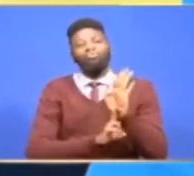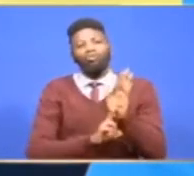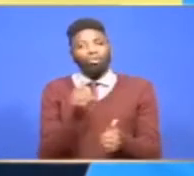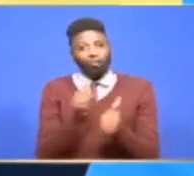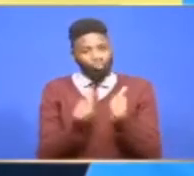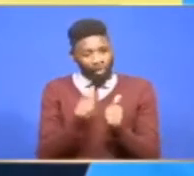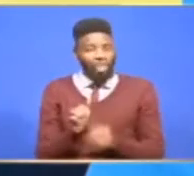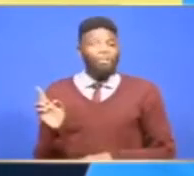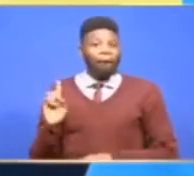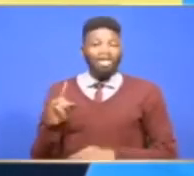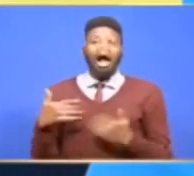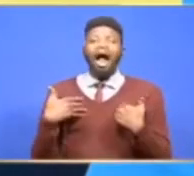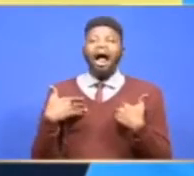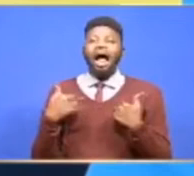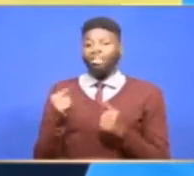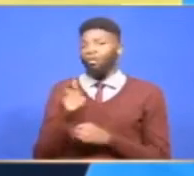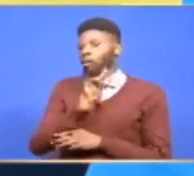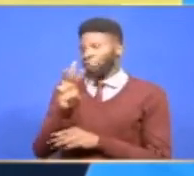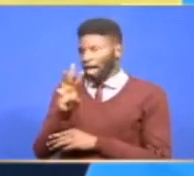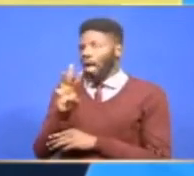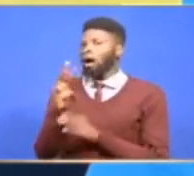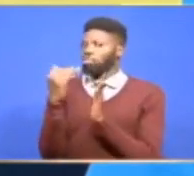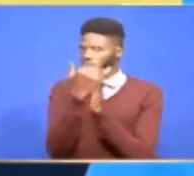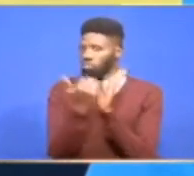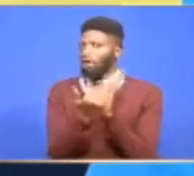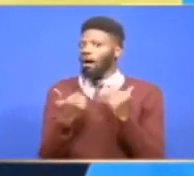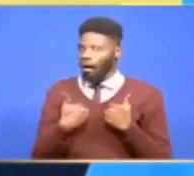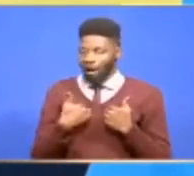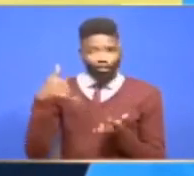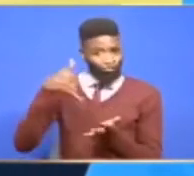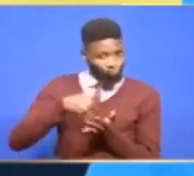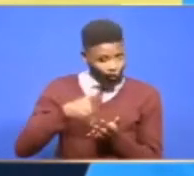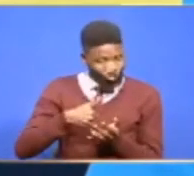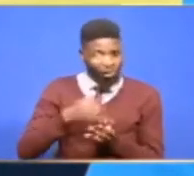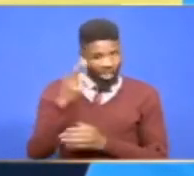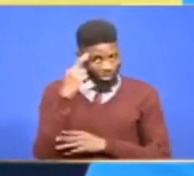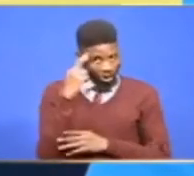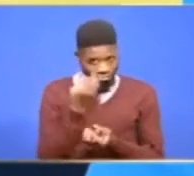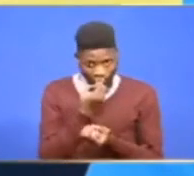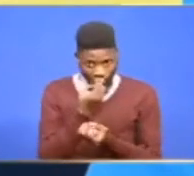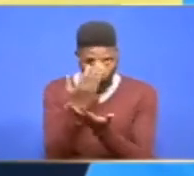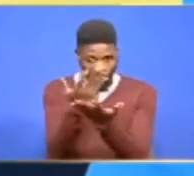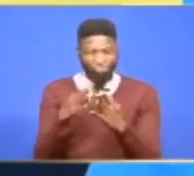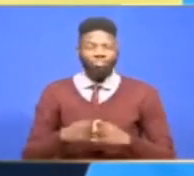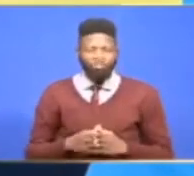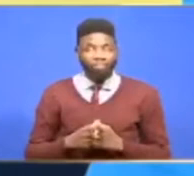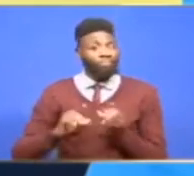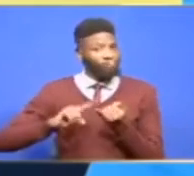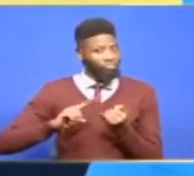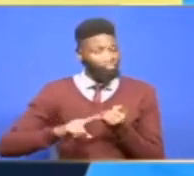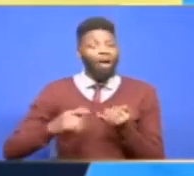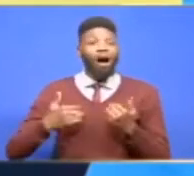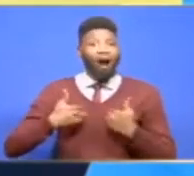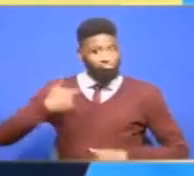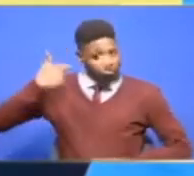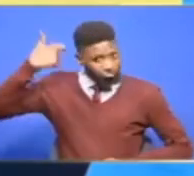Health website, which include, I remind them, having thermoguns at